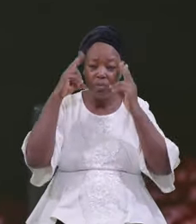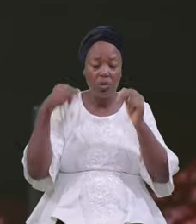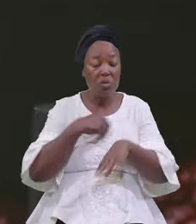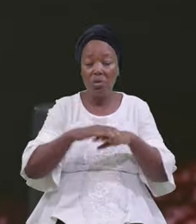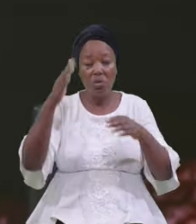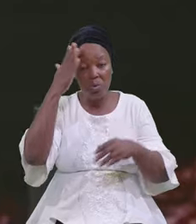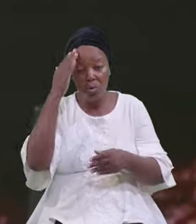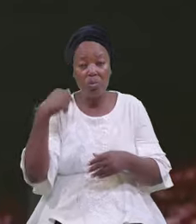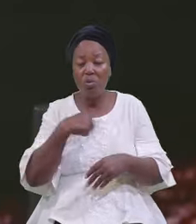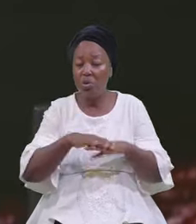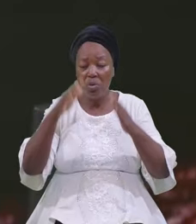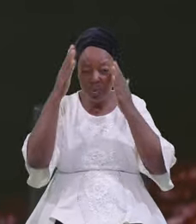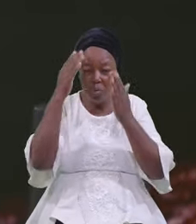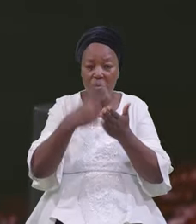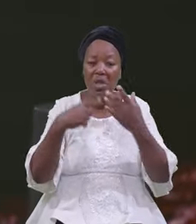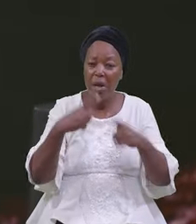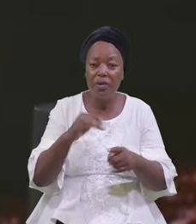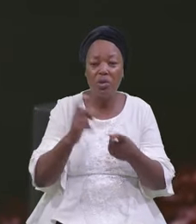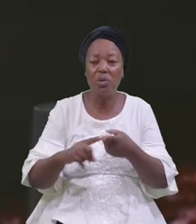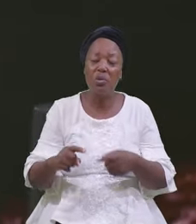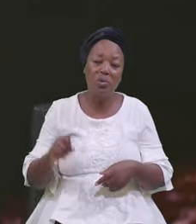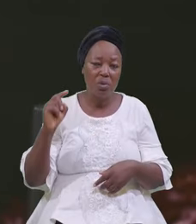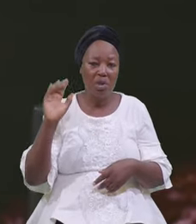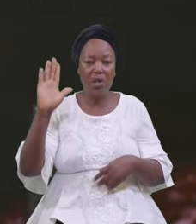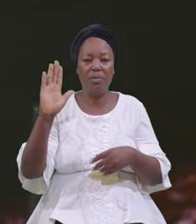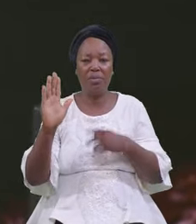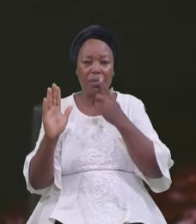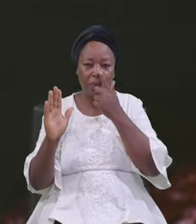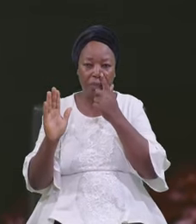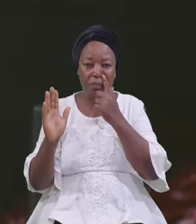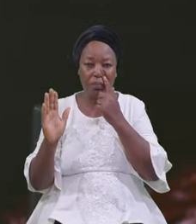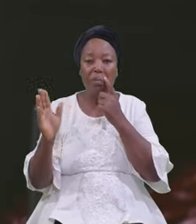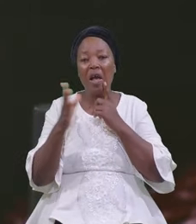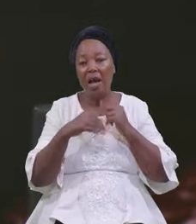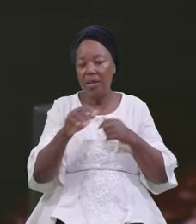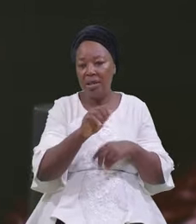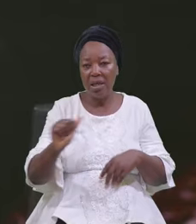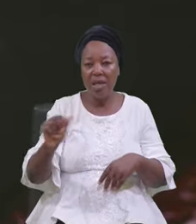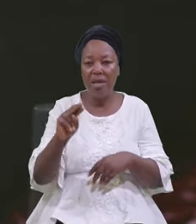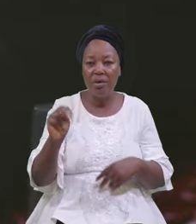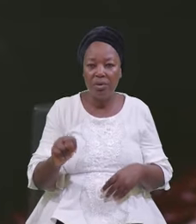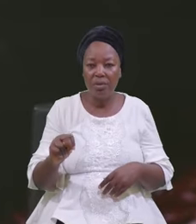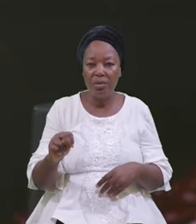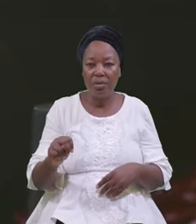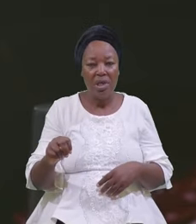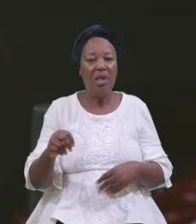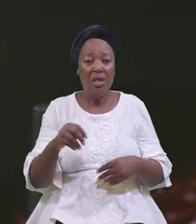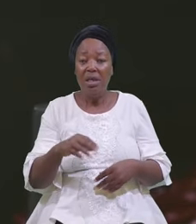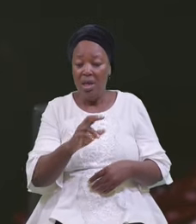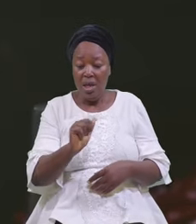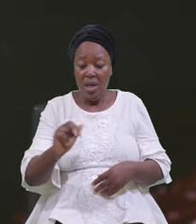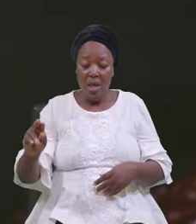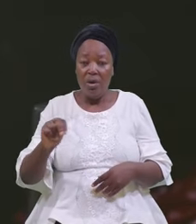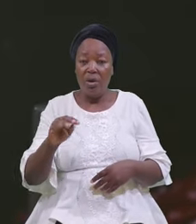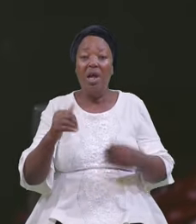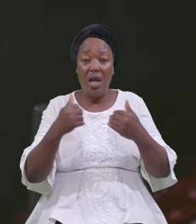Well, what not? We know not what has become of him. And Aaron, in his backsliding